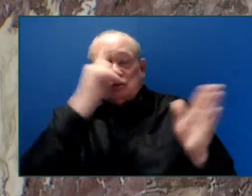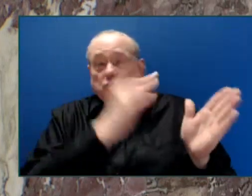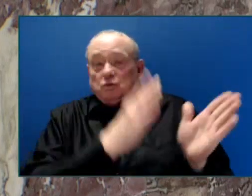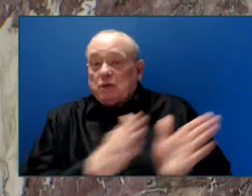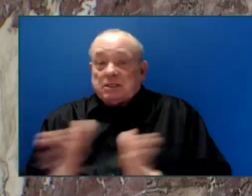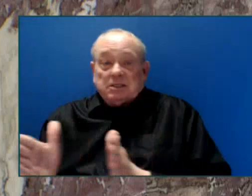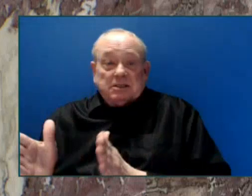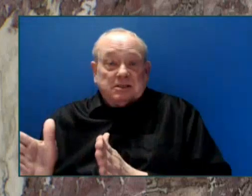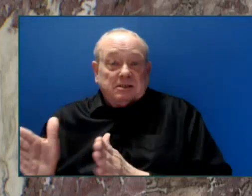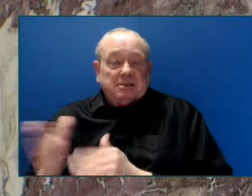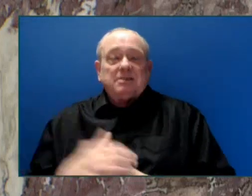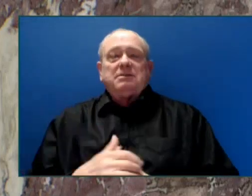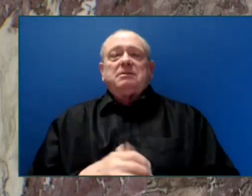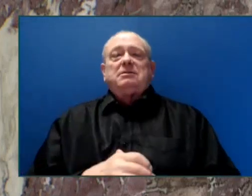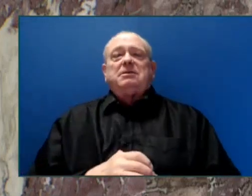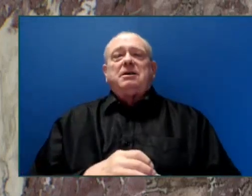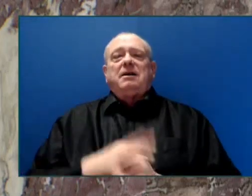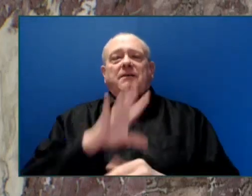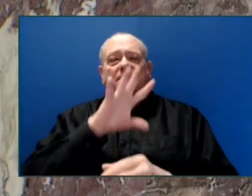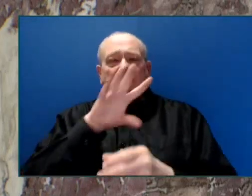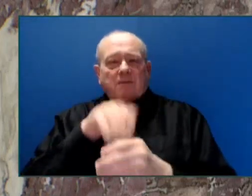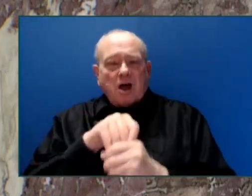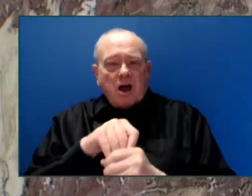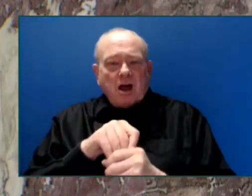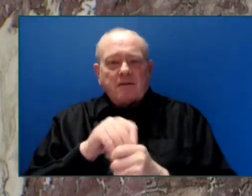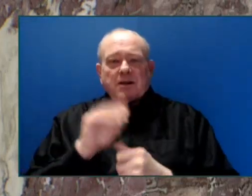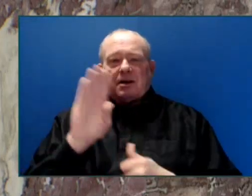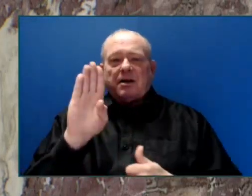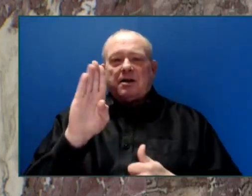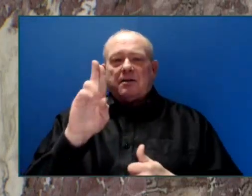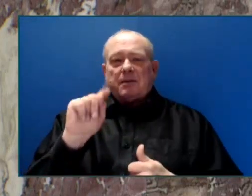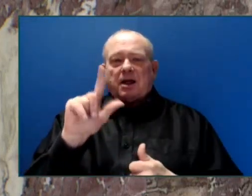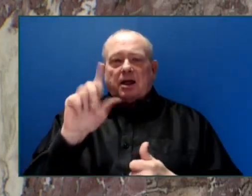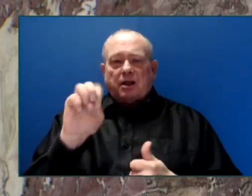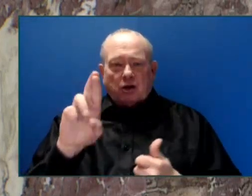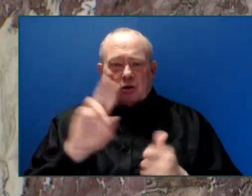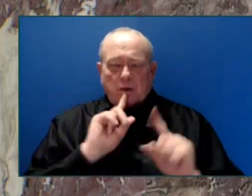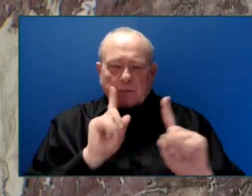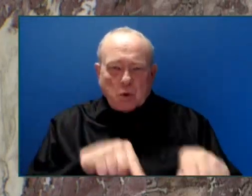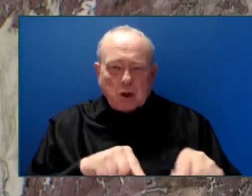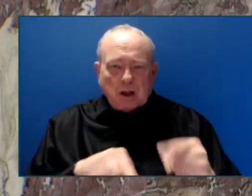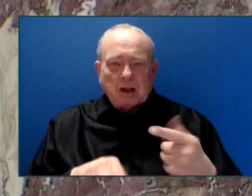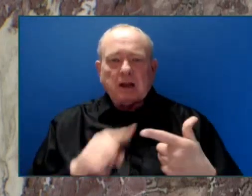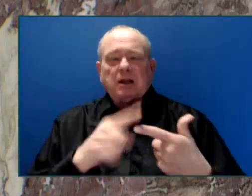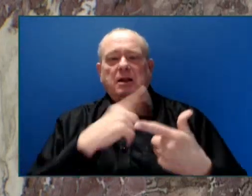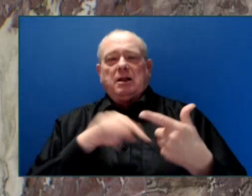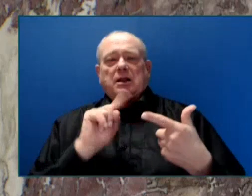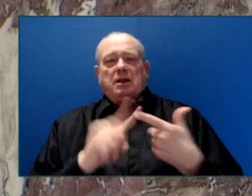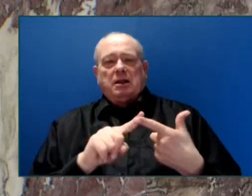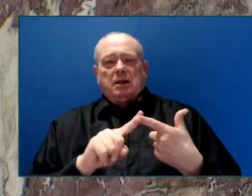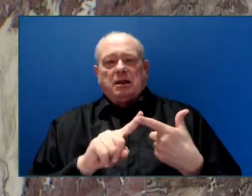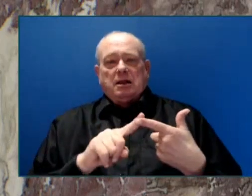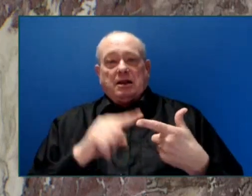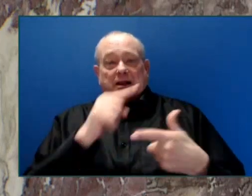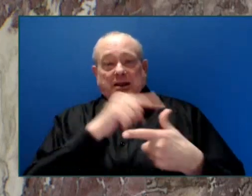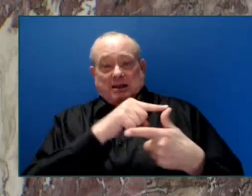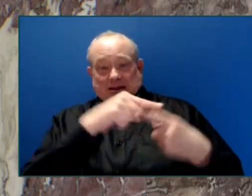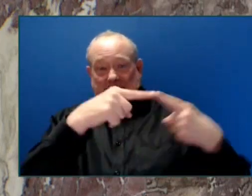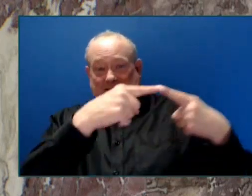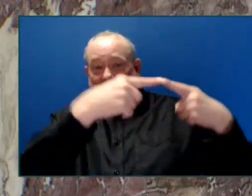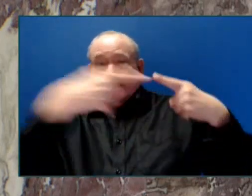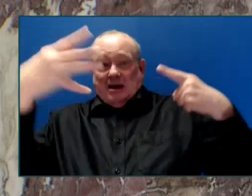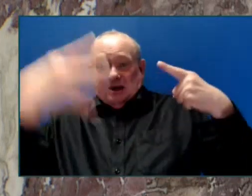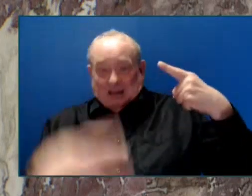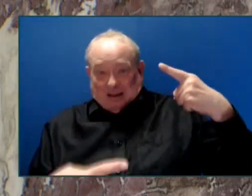report, and then moving on from there to implement those recommendations. At the same time, working with police, as I've outlined on a number of occasions in this